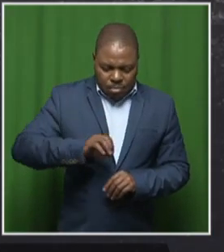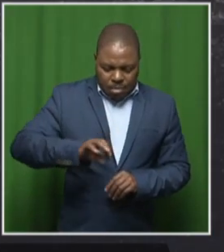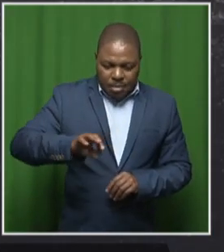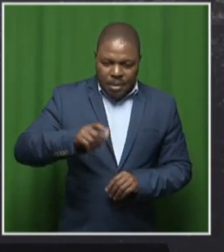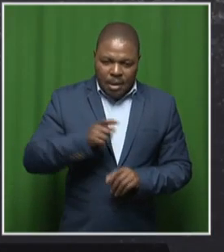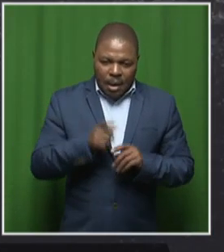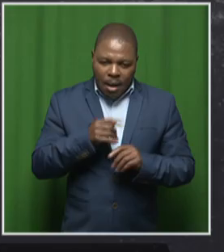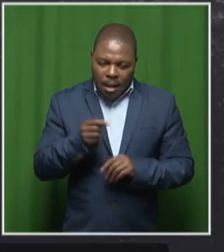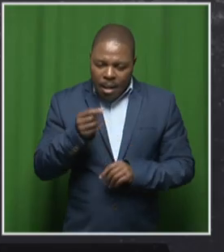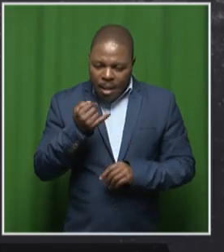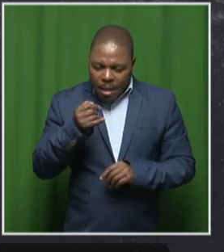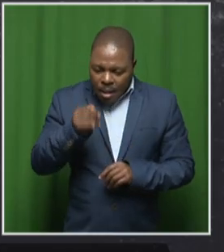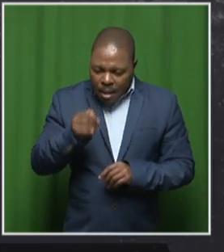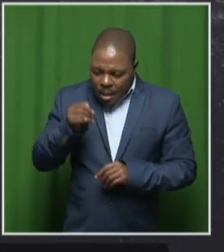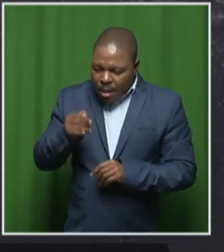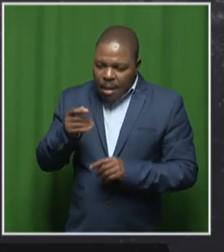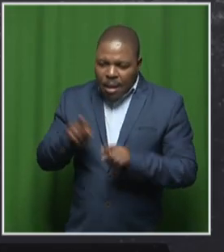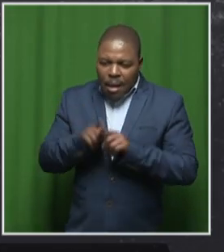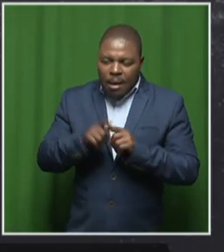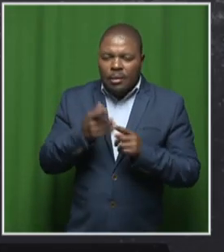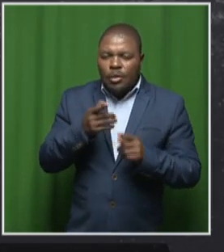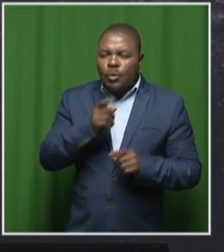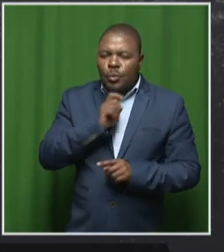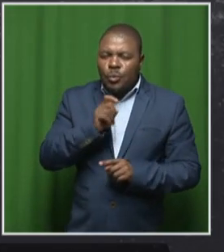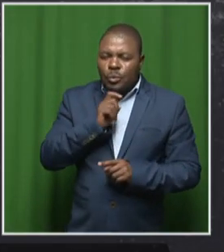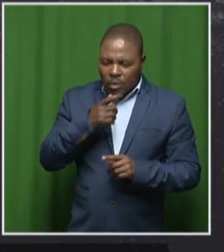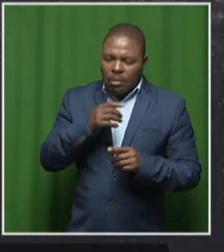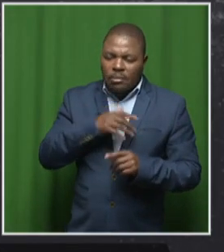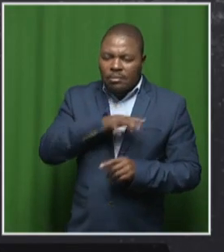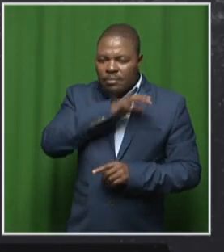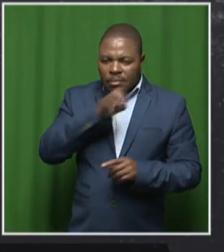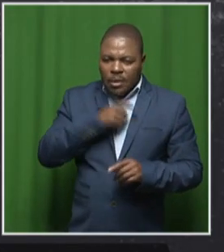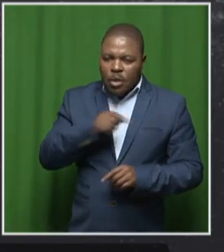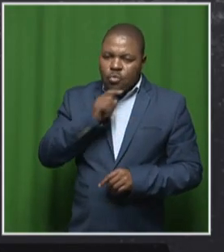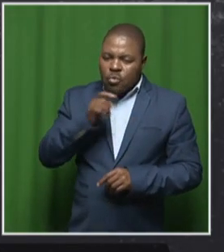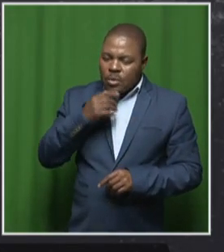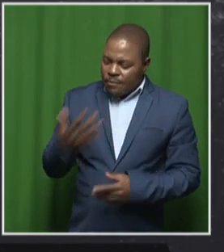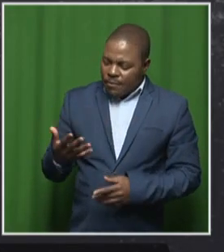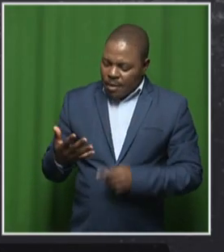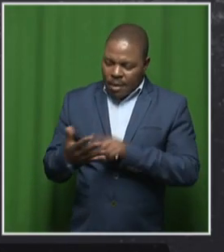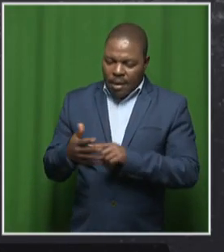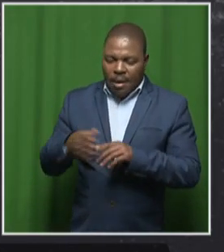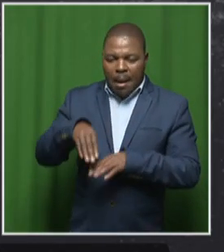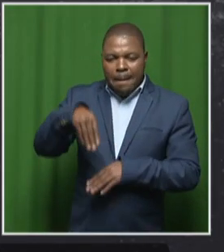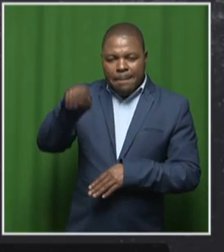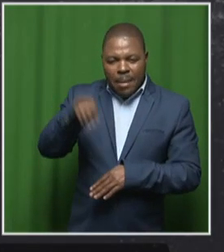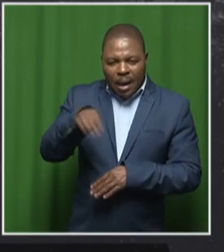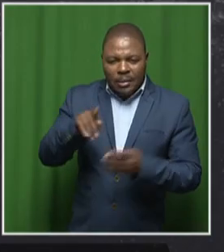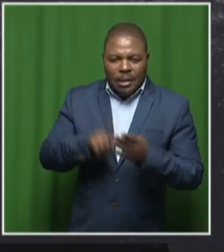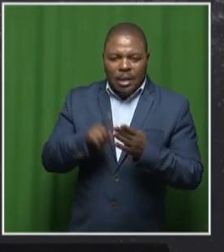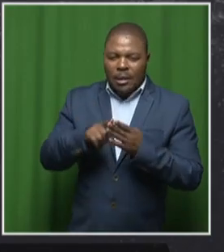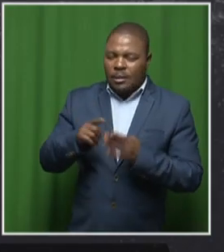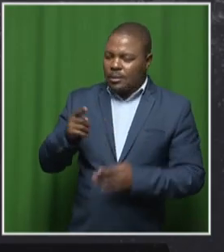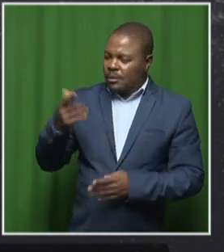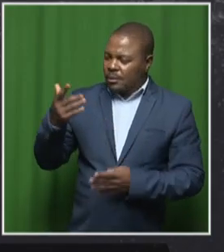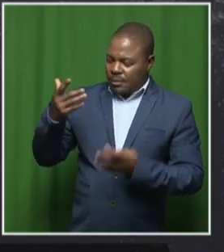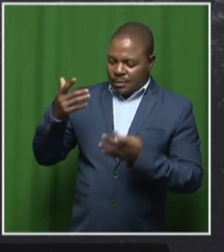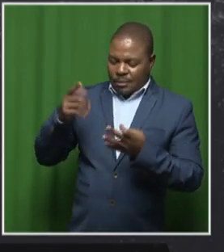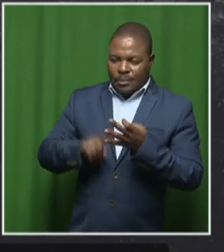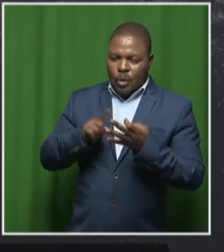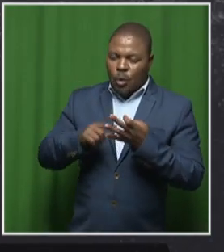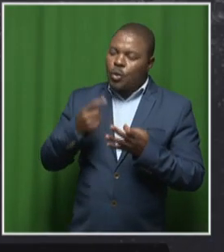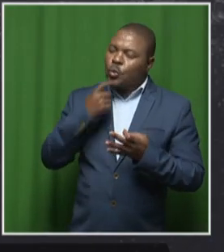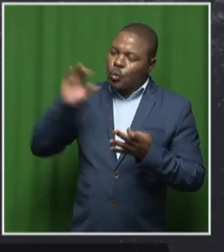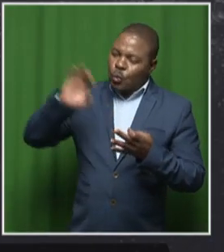lines that look like a beard. What tools do you use? Fingers, brushes, salt, and me.